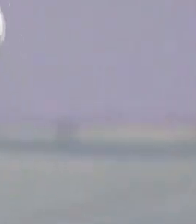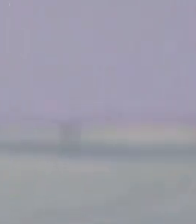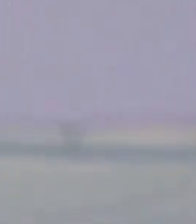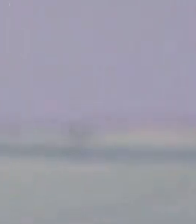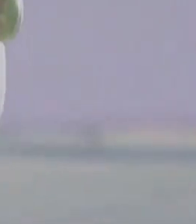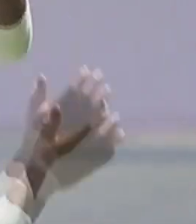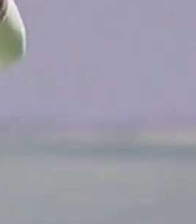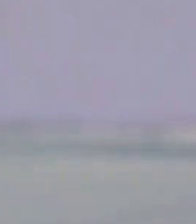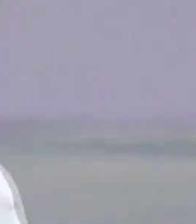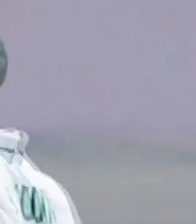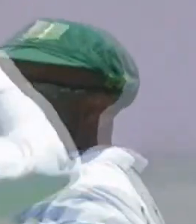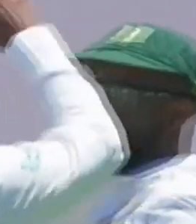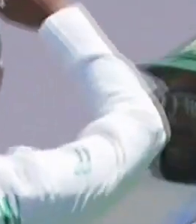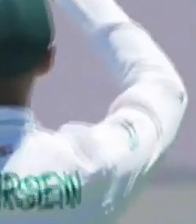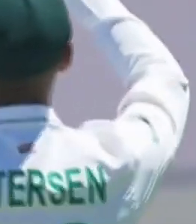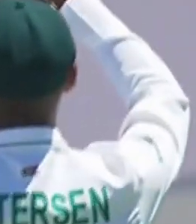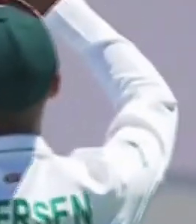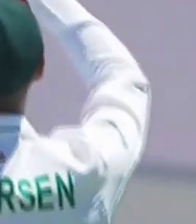to...